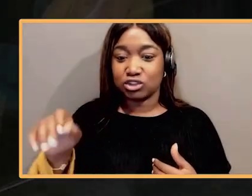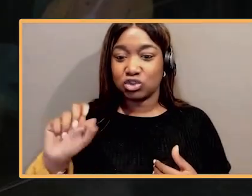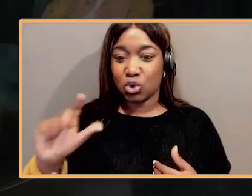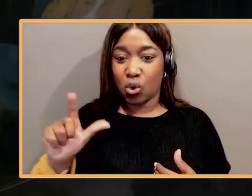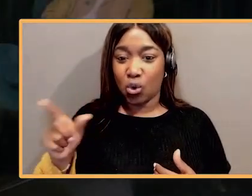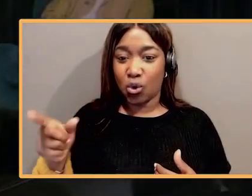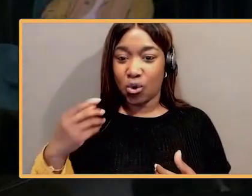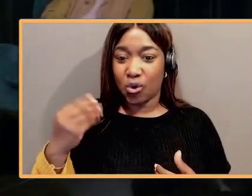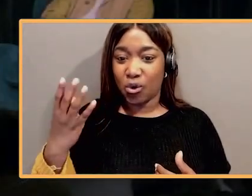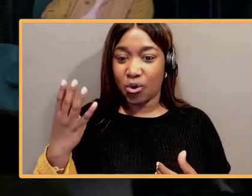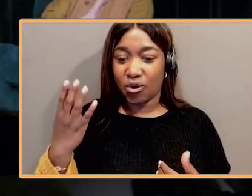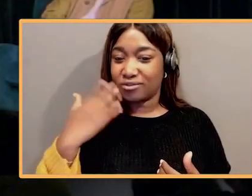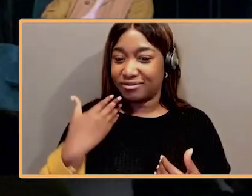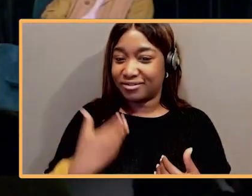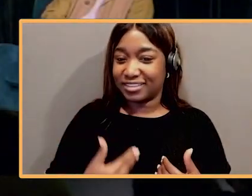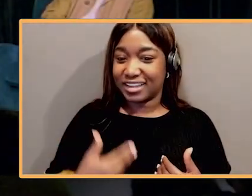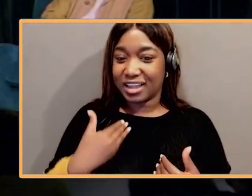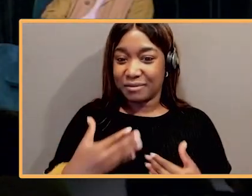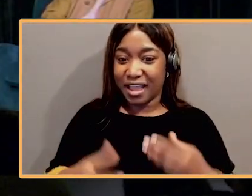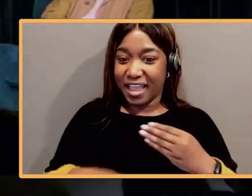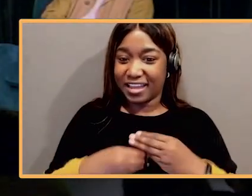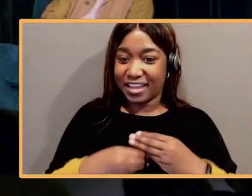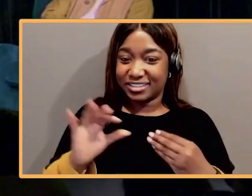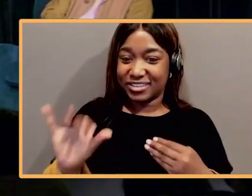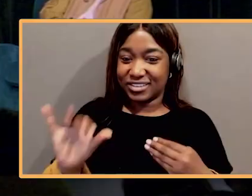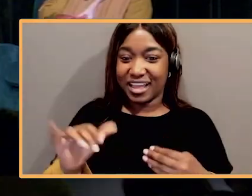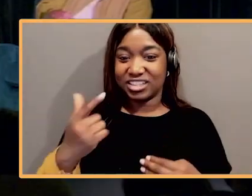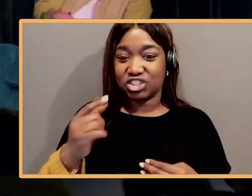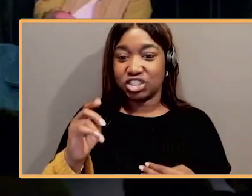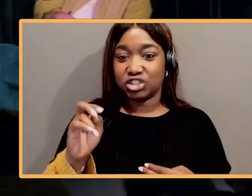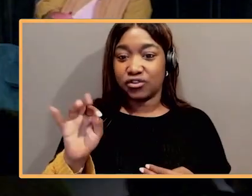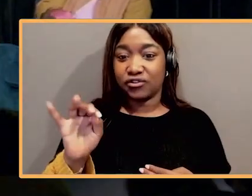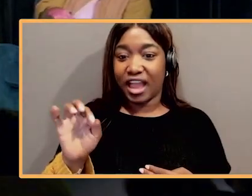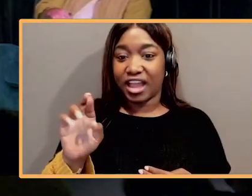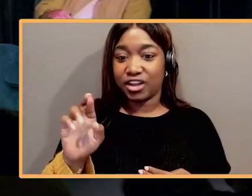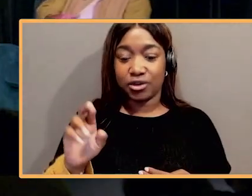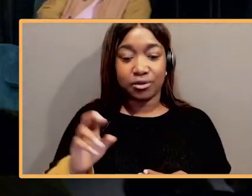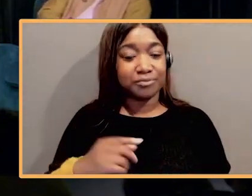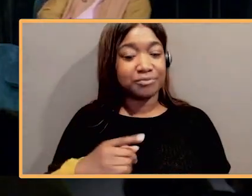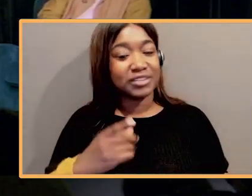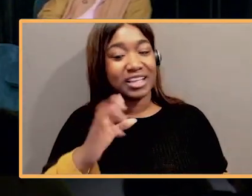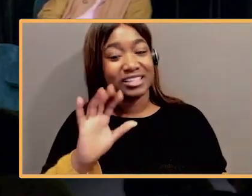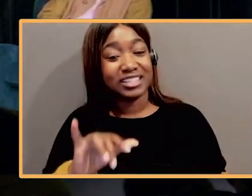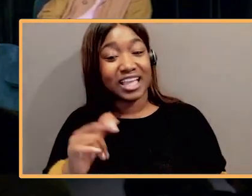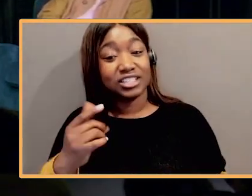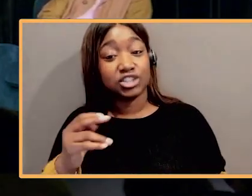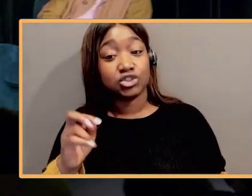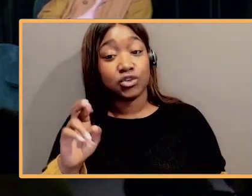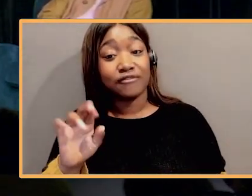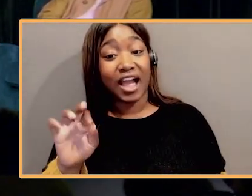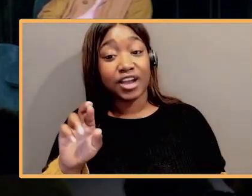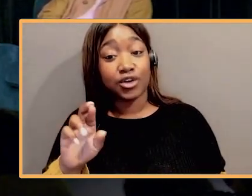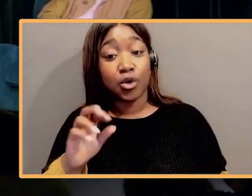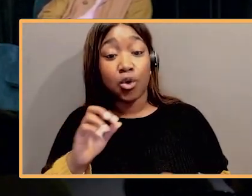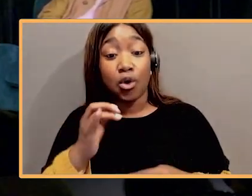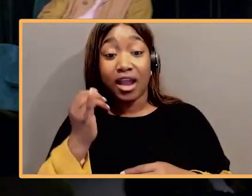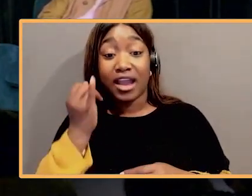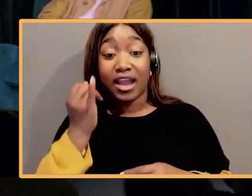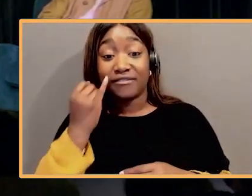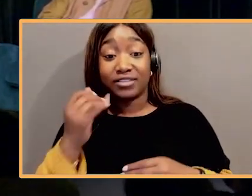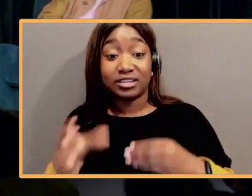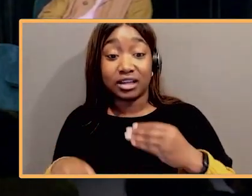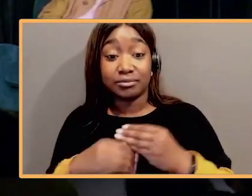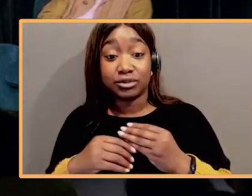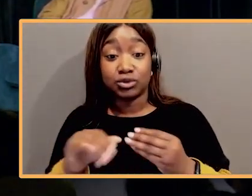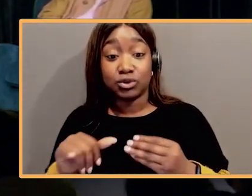a valid Is question? is it being a gentrifier, or is it contributing yeah, to, right. late stage capitalism, which